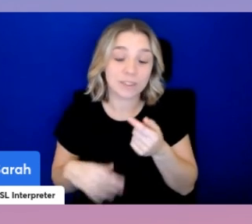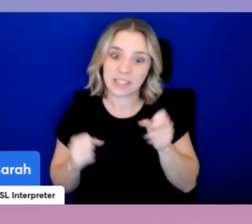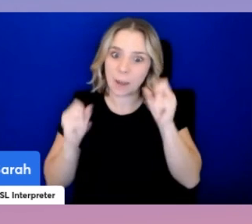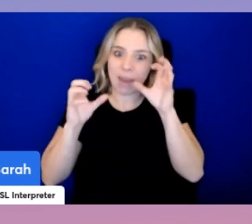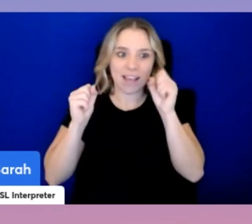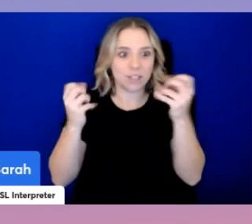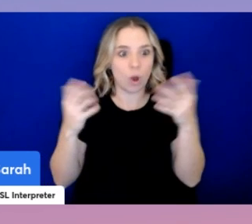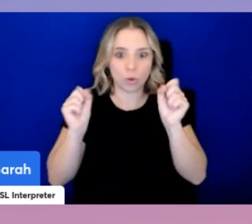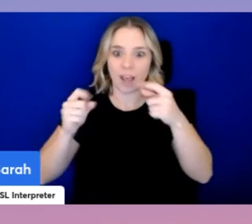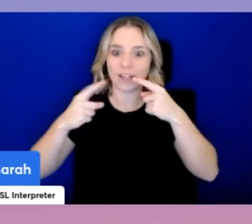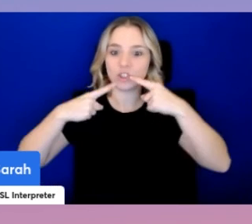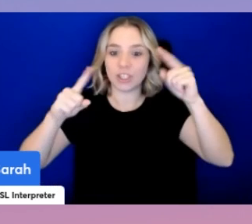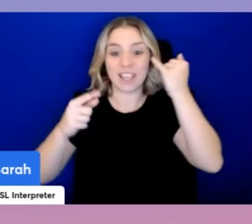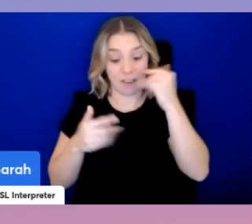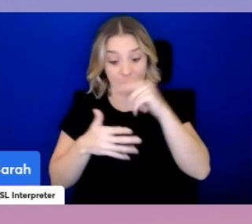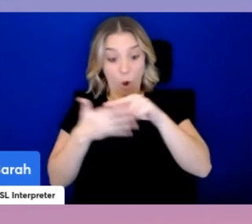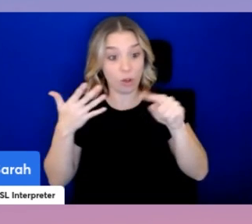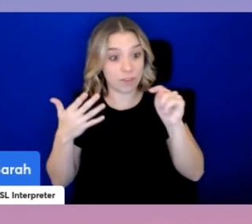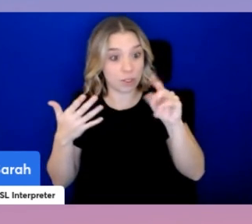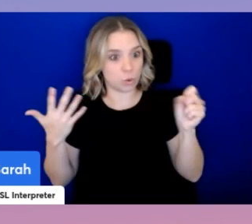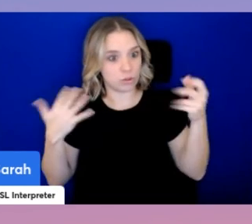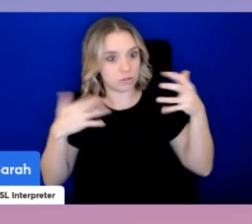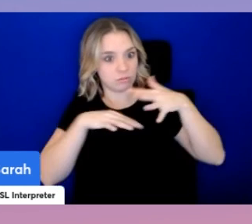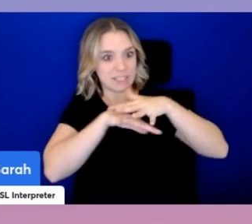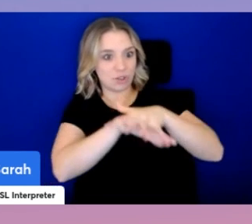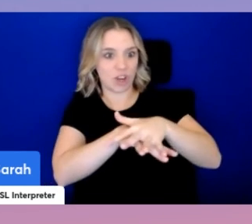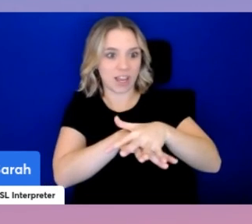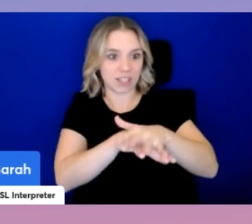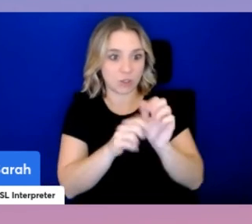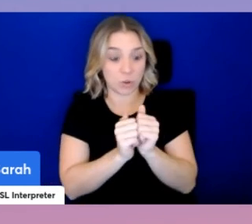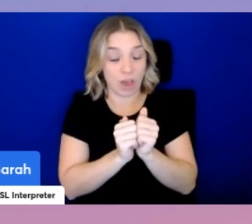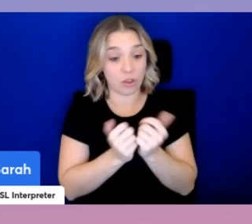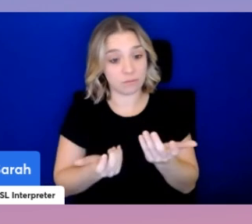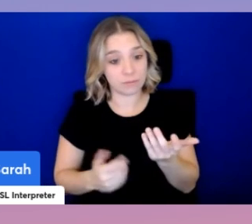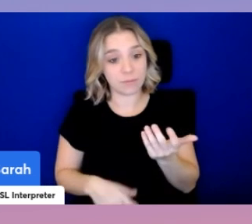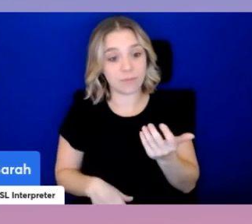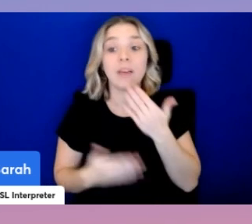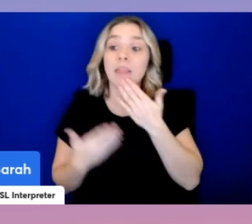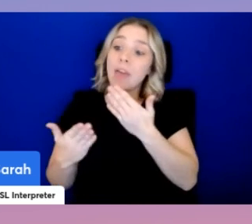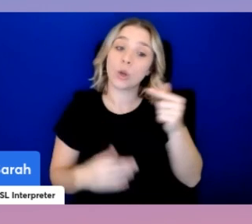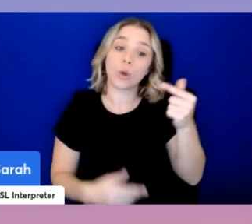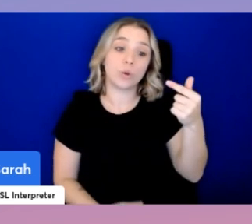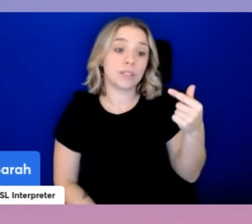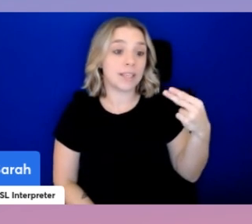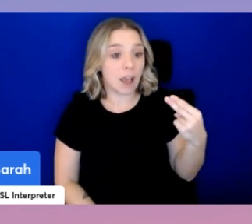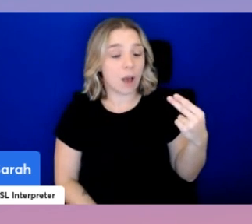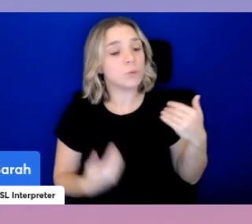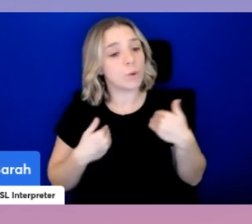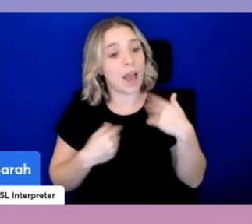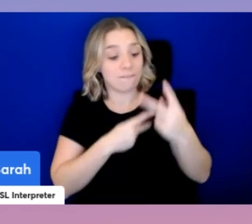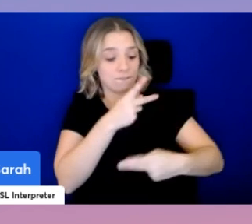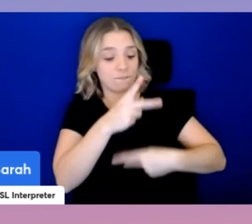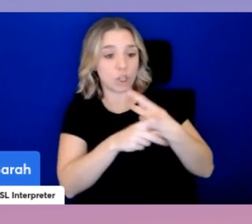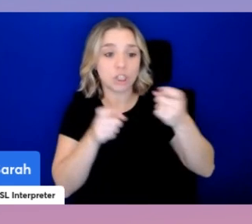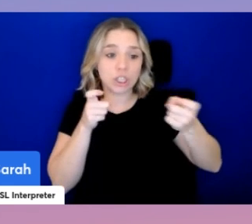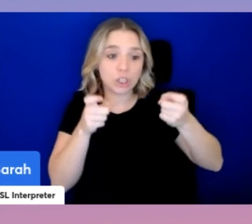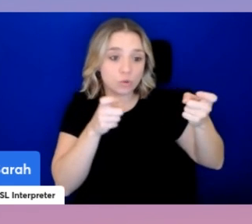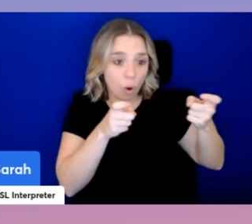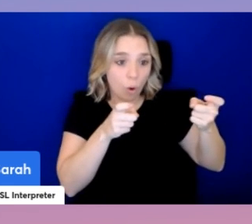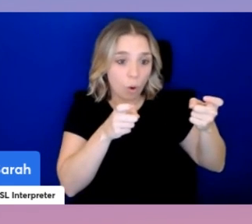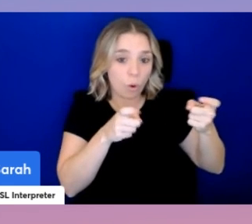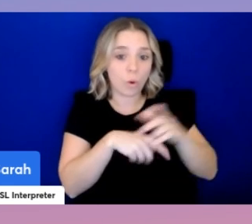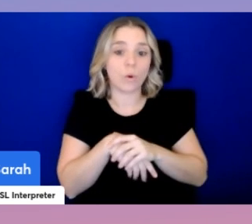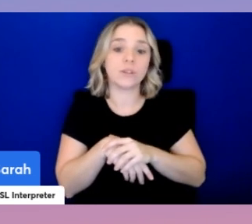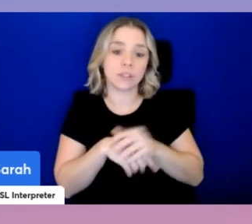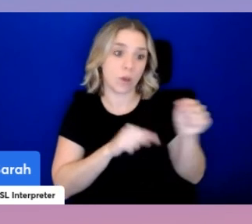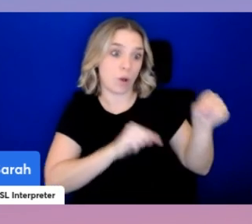all these tools together. Thanks to GitHub, you have version control, so you can review historical changes and revert them back if it's